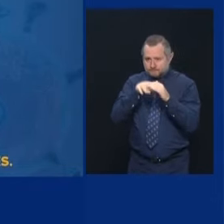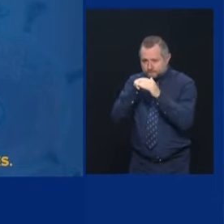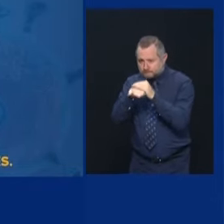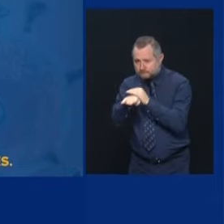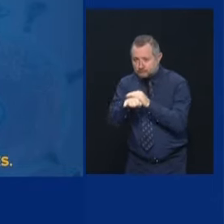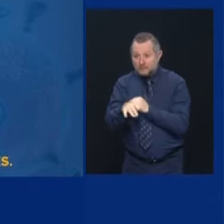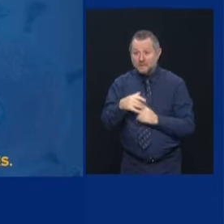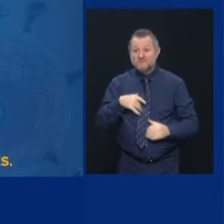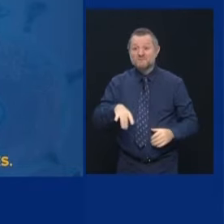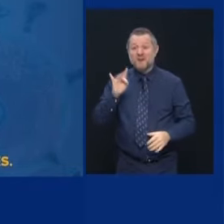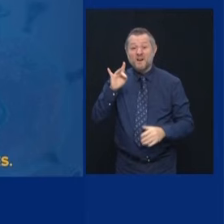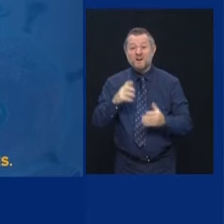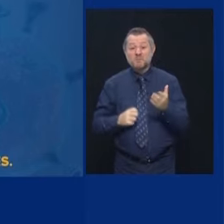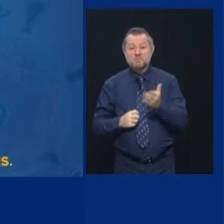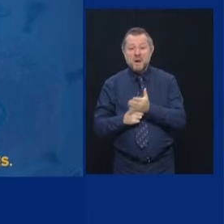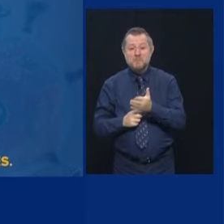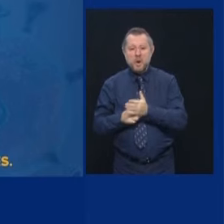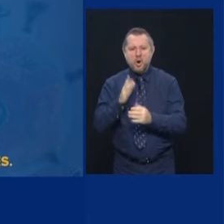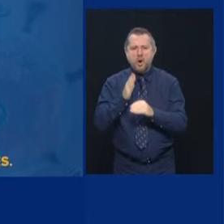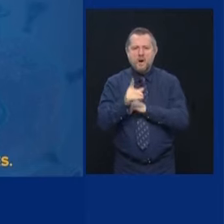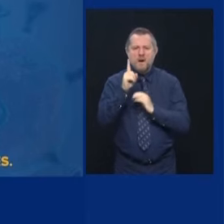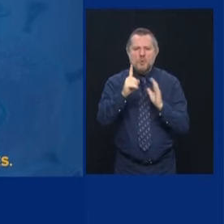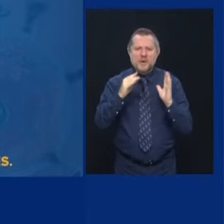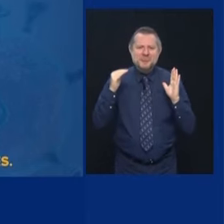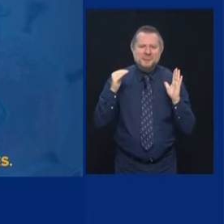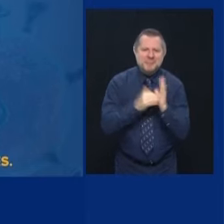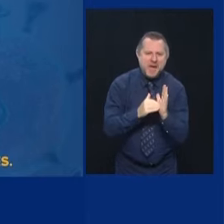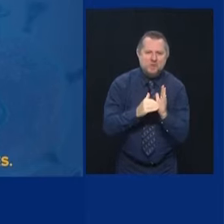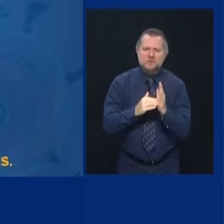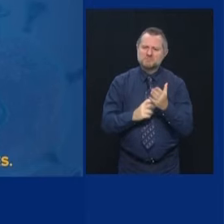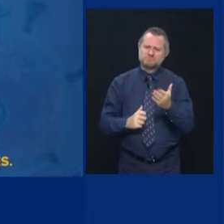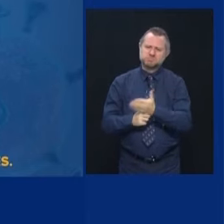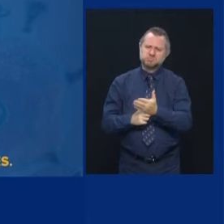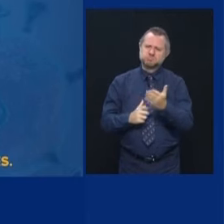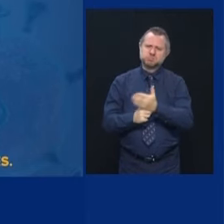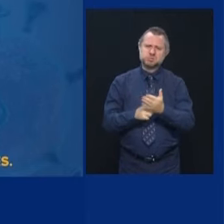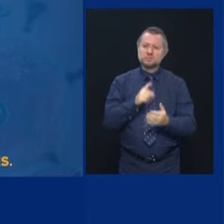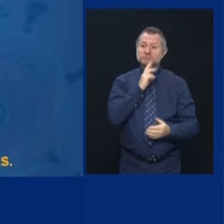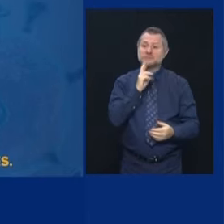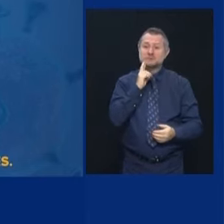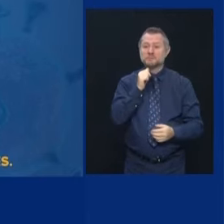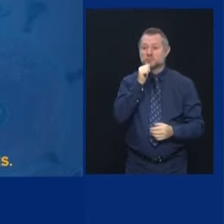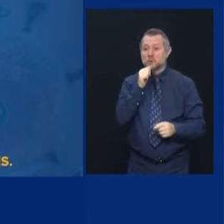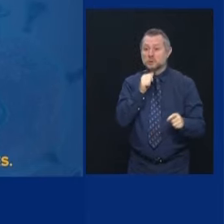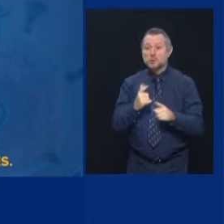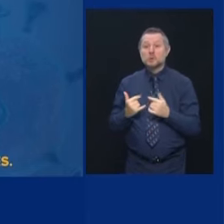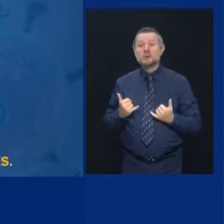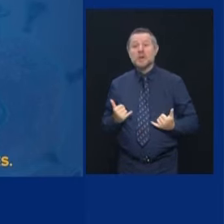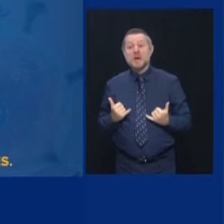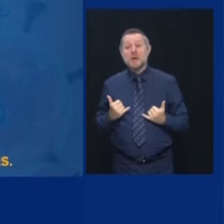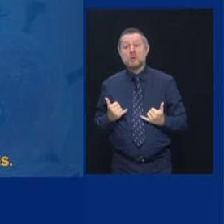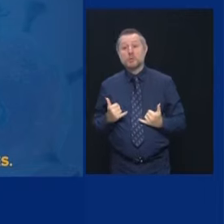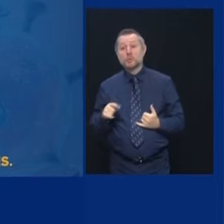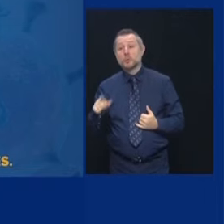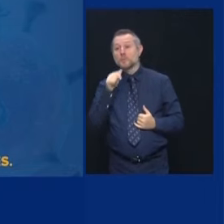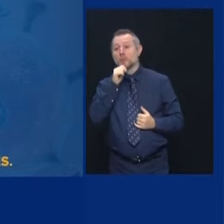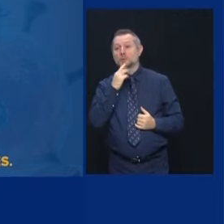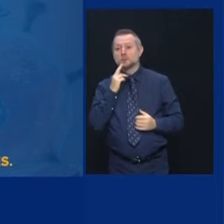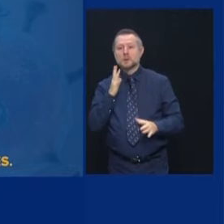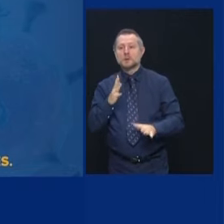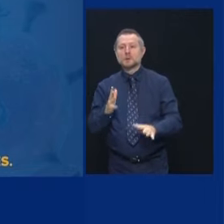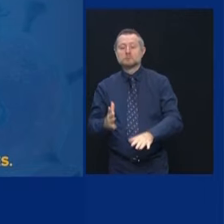violations. And you know what? Compliance with bars and restaurants is markedly better than it has